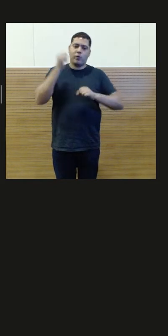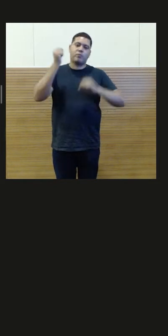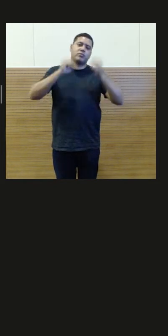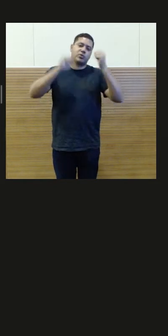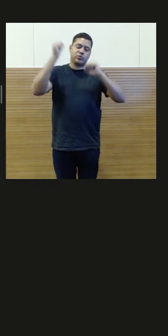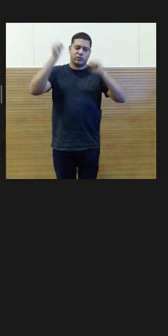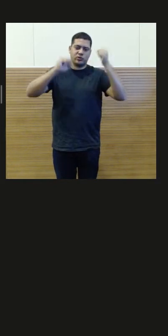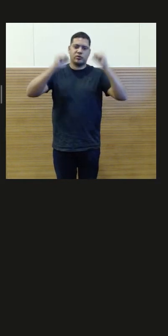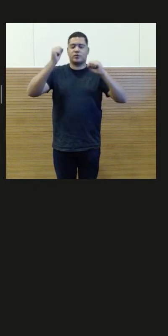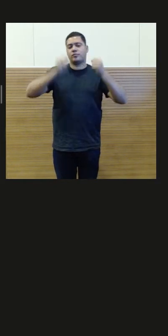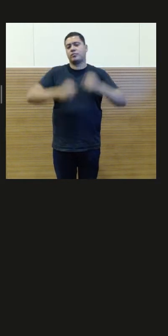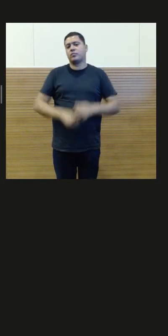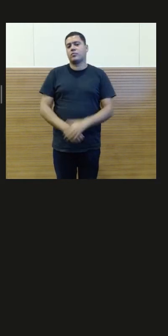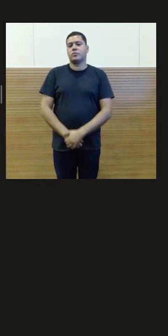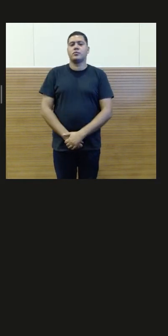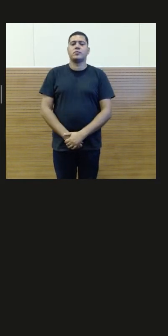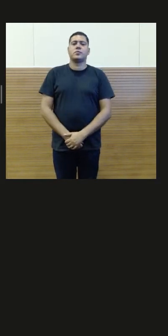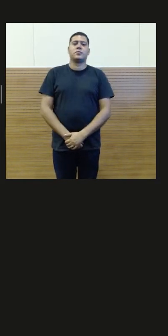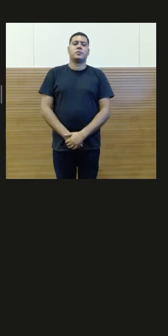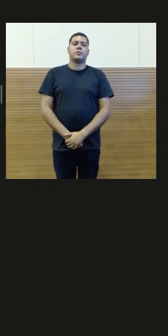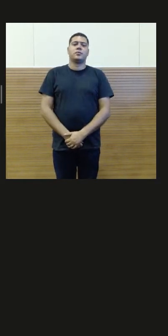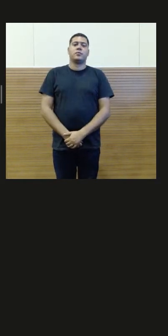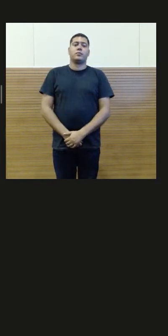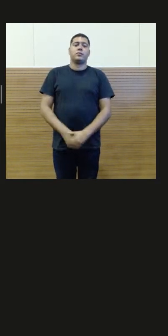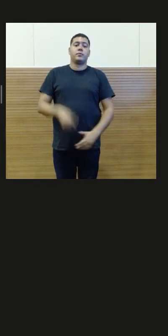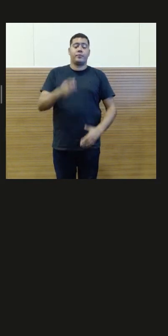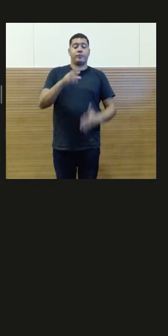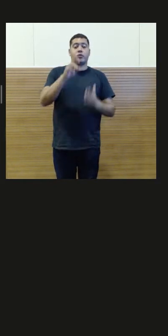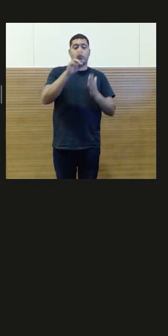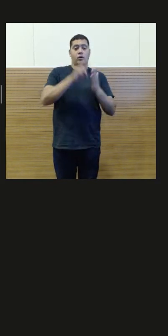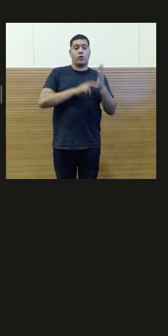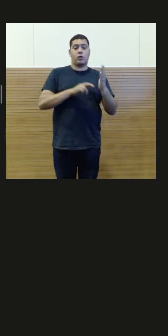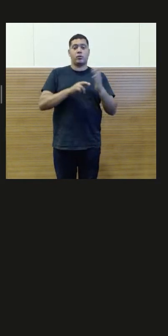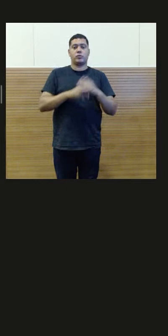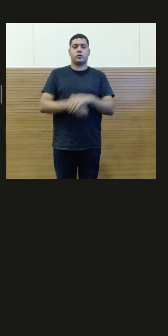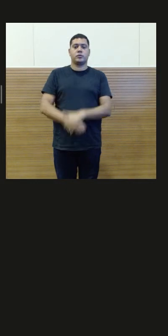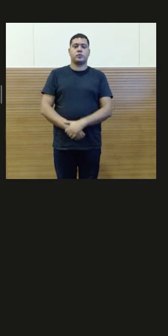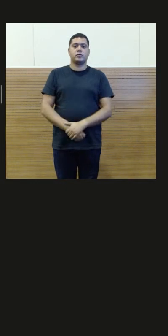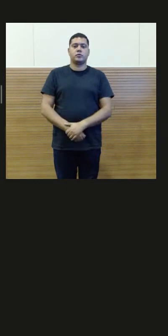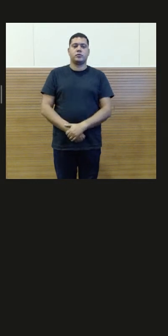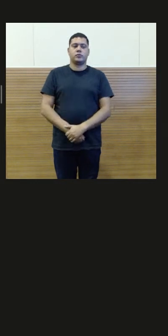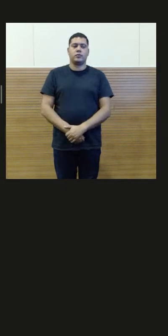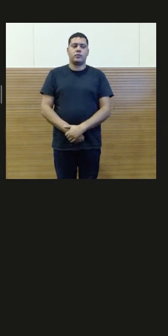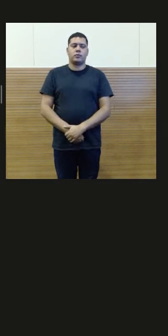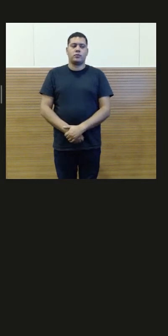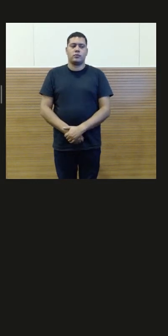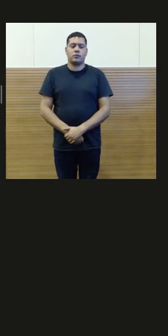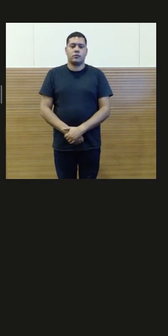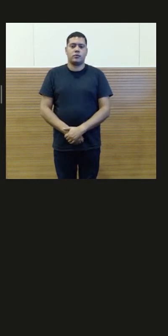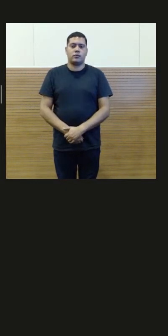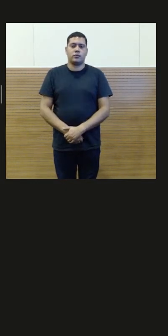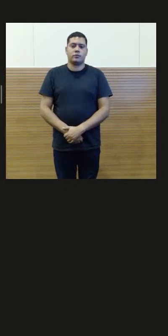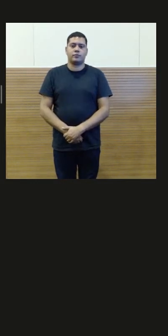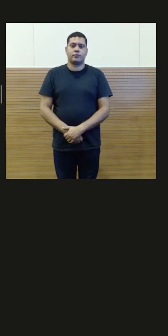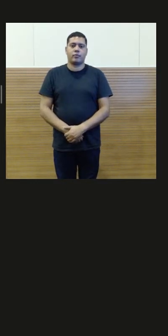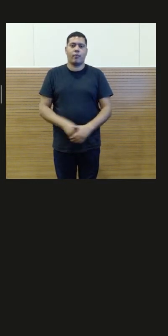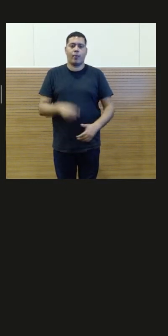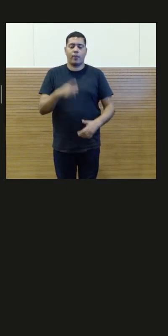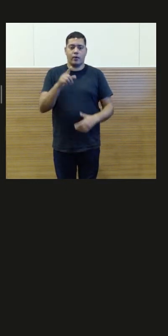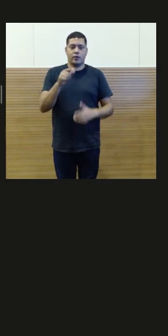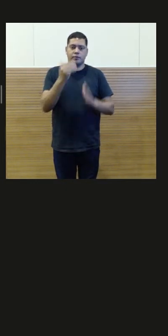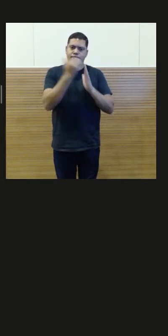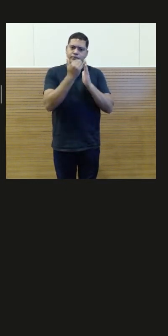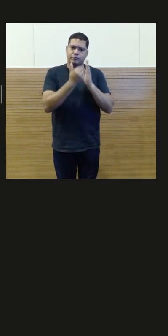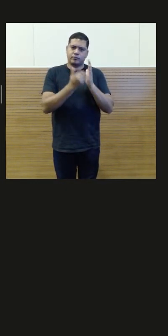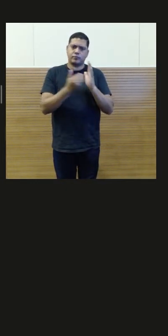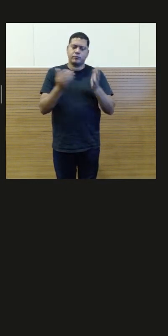The report advising the current US guidelines also states the food components to limit consumed